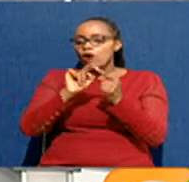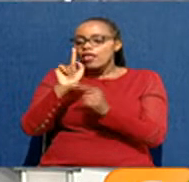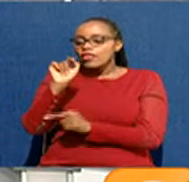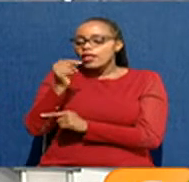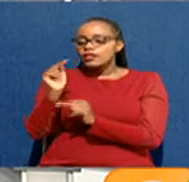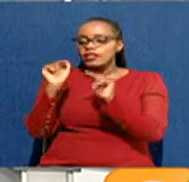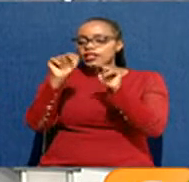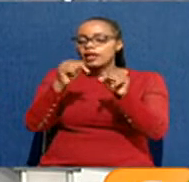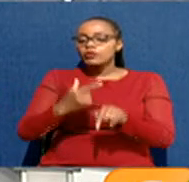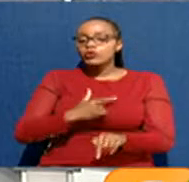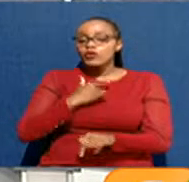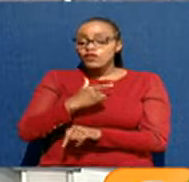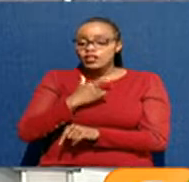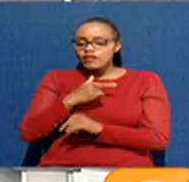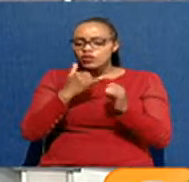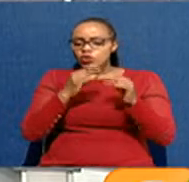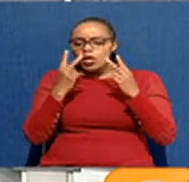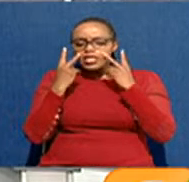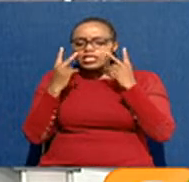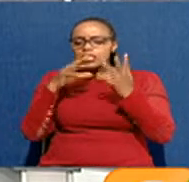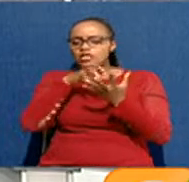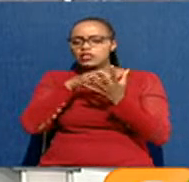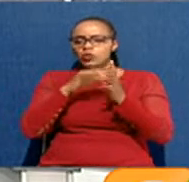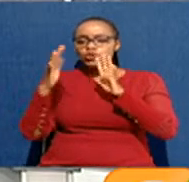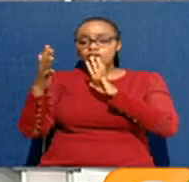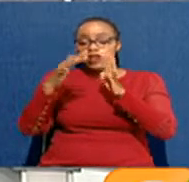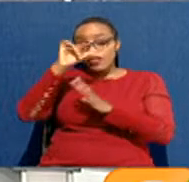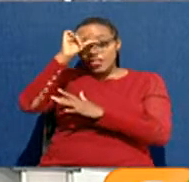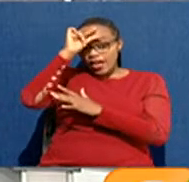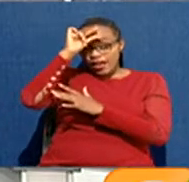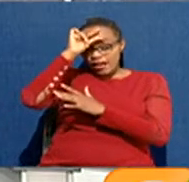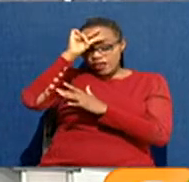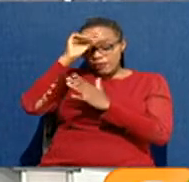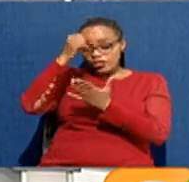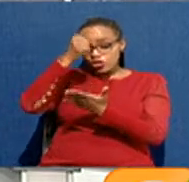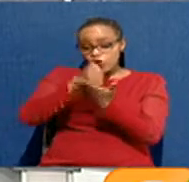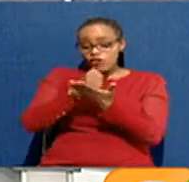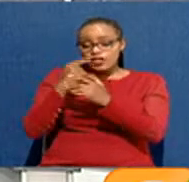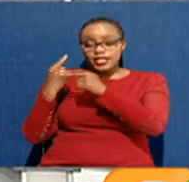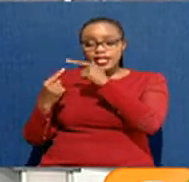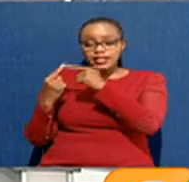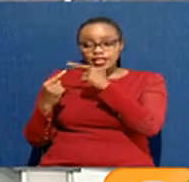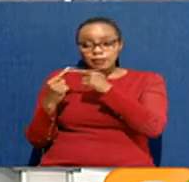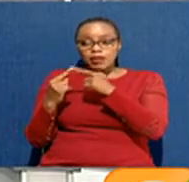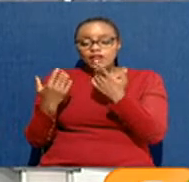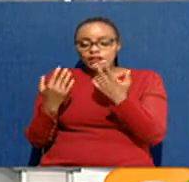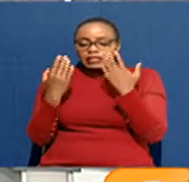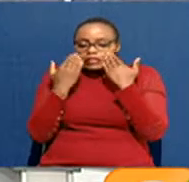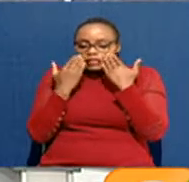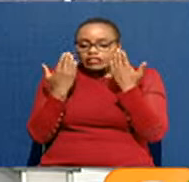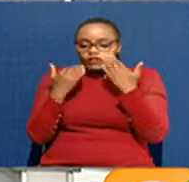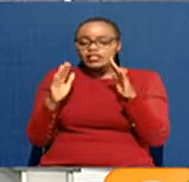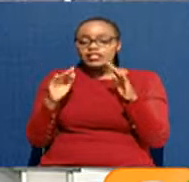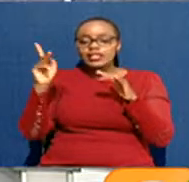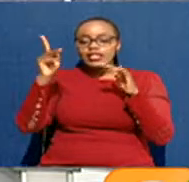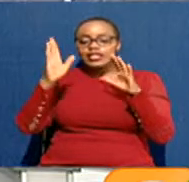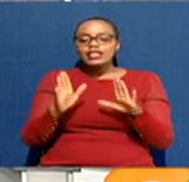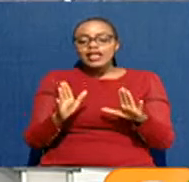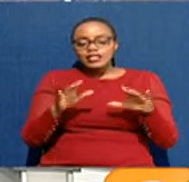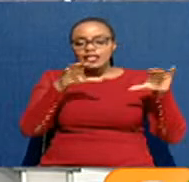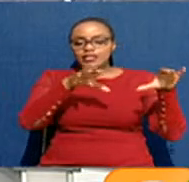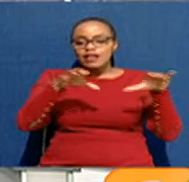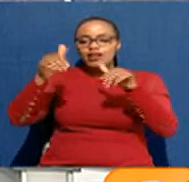an impromptu visit to assess the situation at the government facility, experiencing firsthand the frustrations Kenyans go